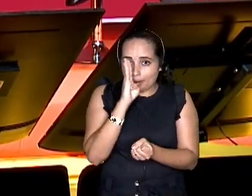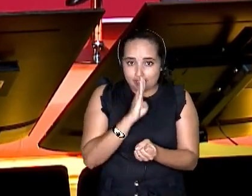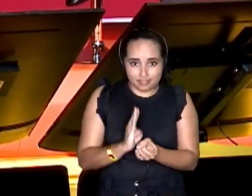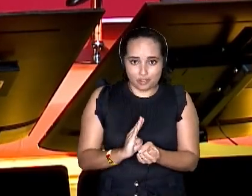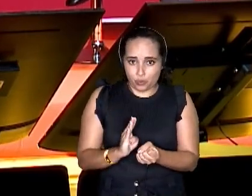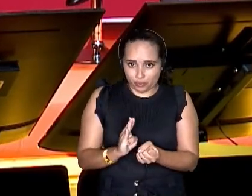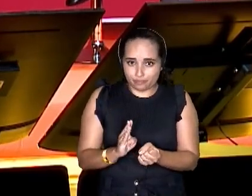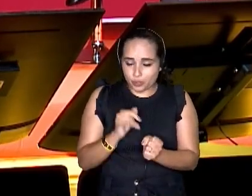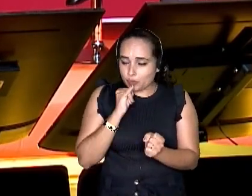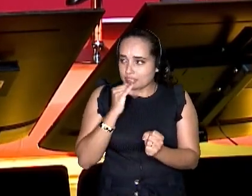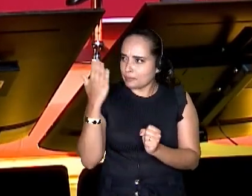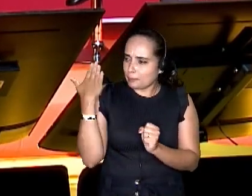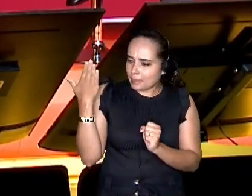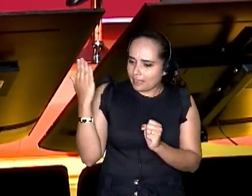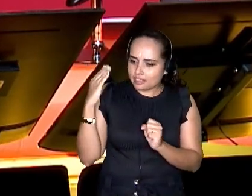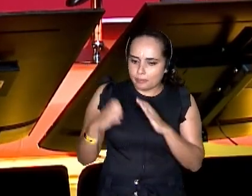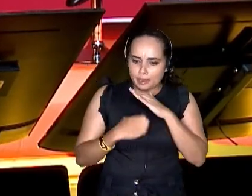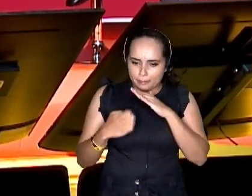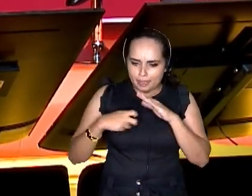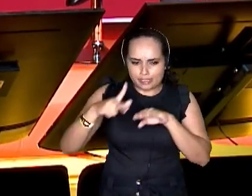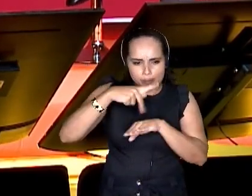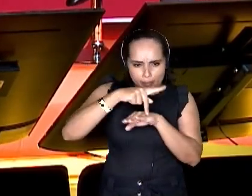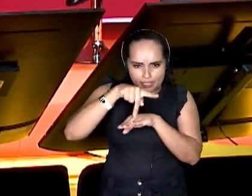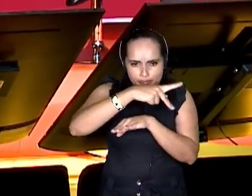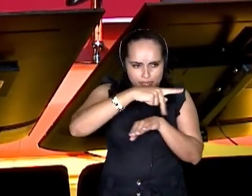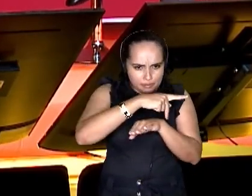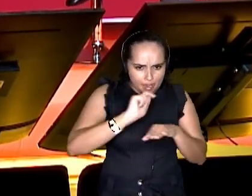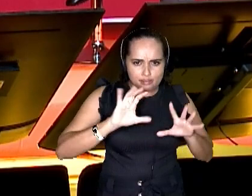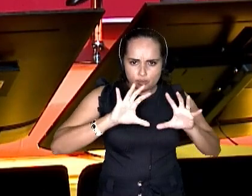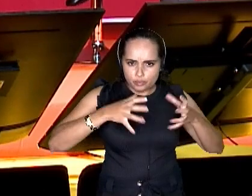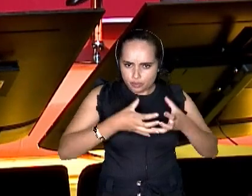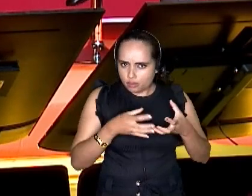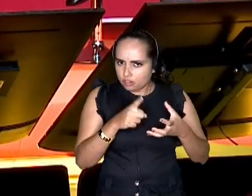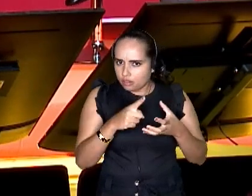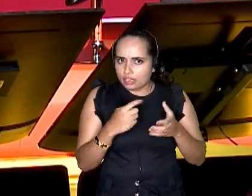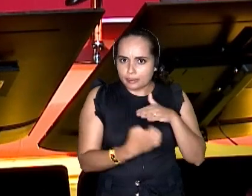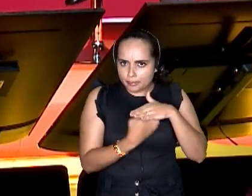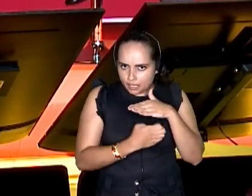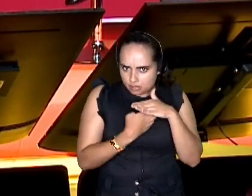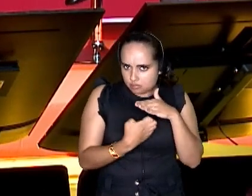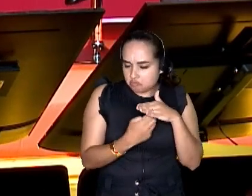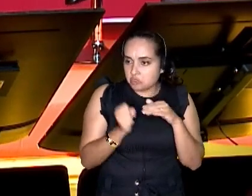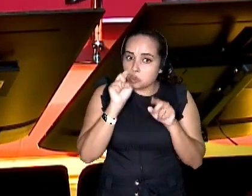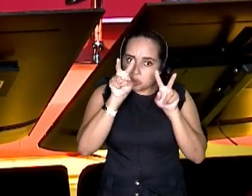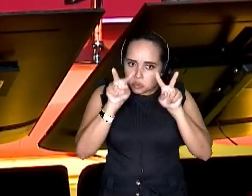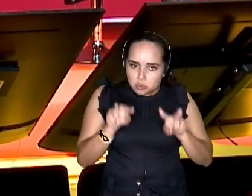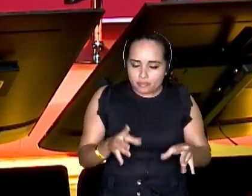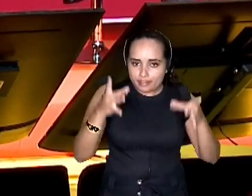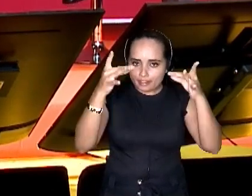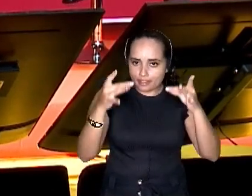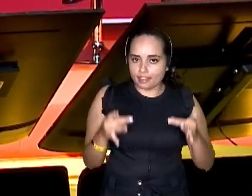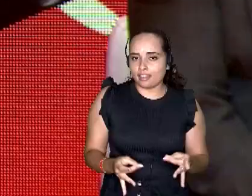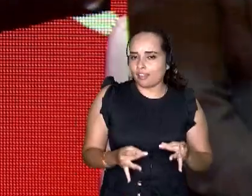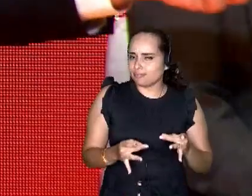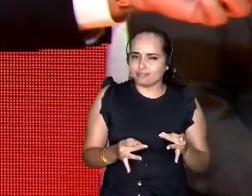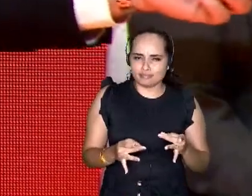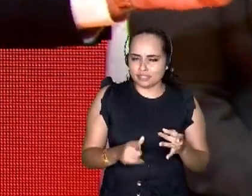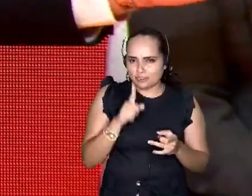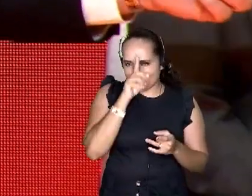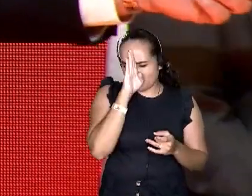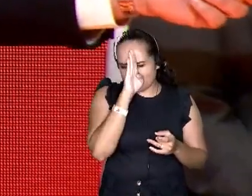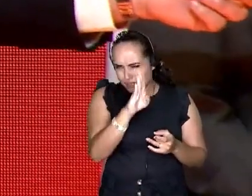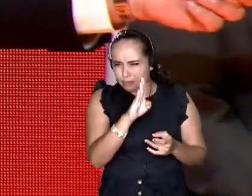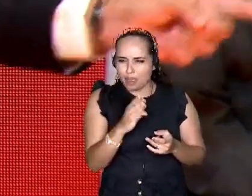the details. They were fine from Brazil perspective, from a principal perspective, was losing money. Absolutely. Didn't make it was okay, but